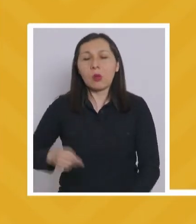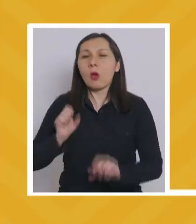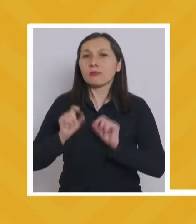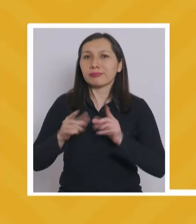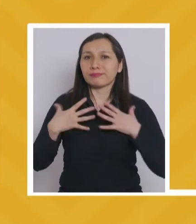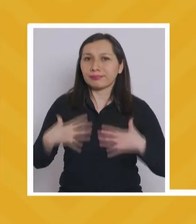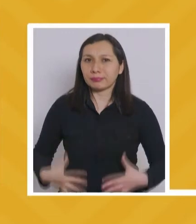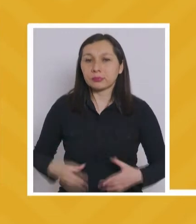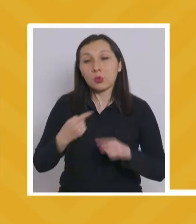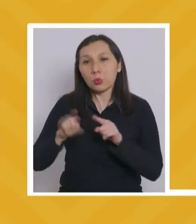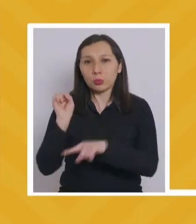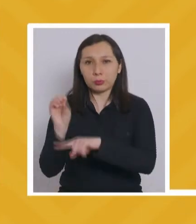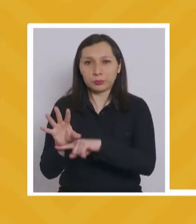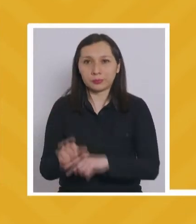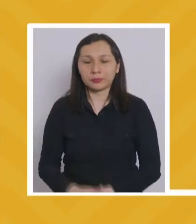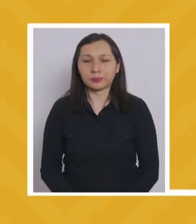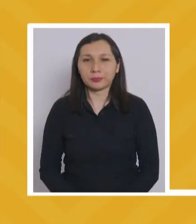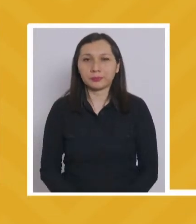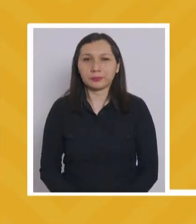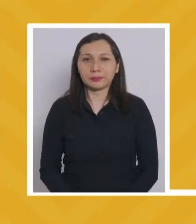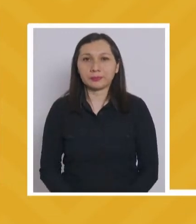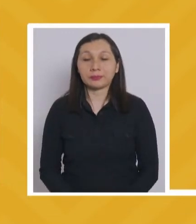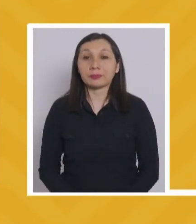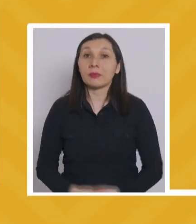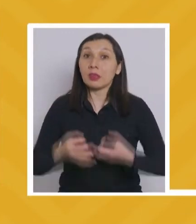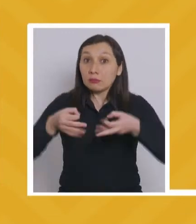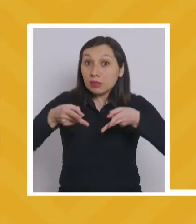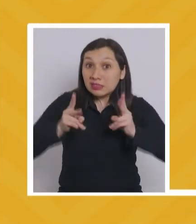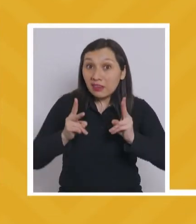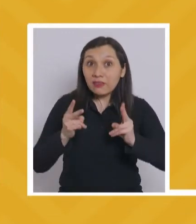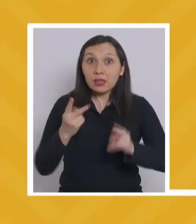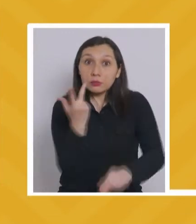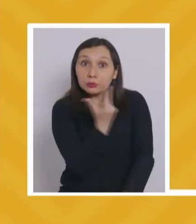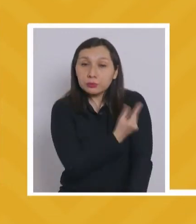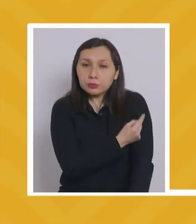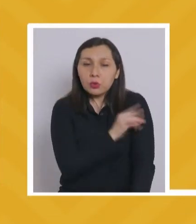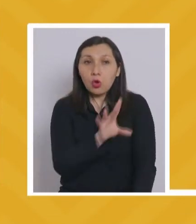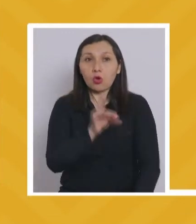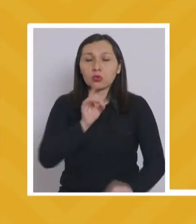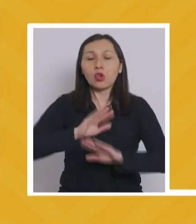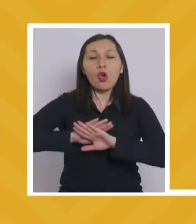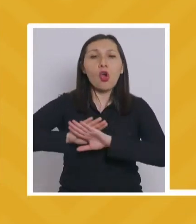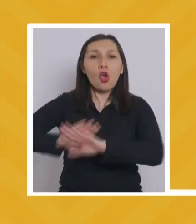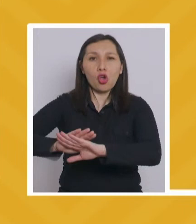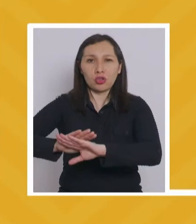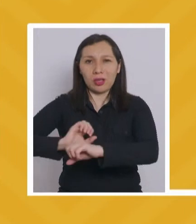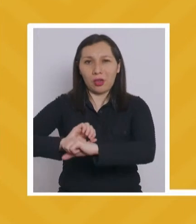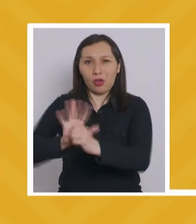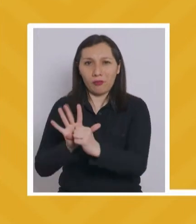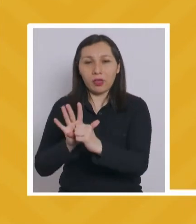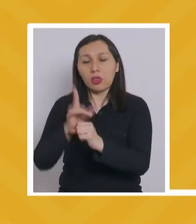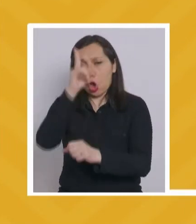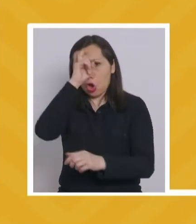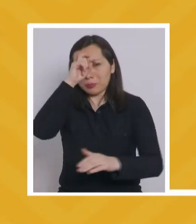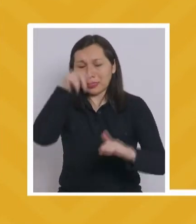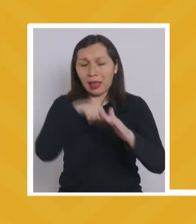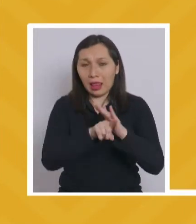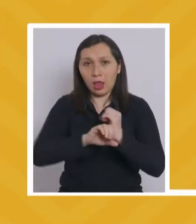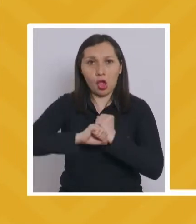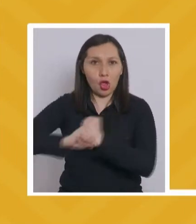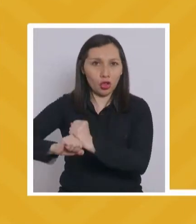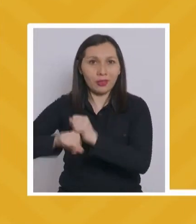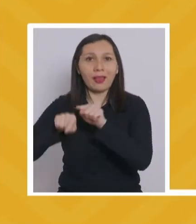who already received a coronavac as a primary immunization schedule. The effectiveness was estimated to